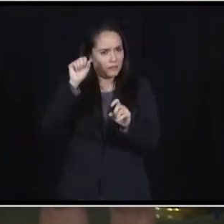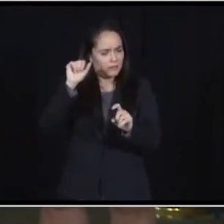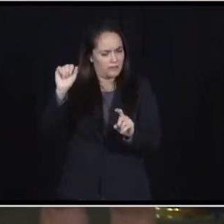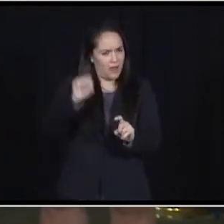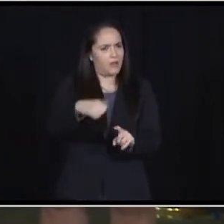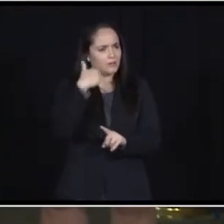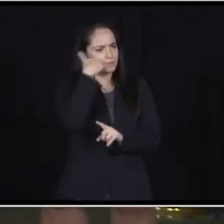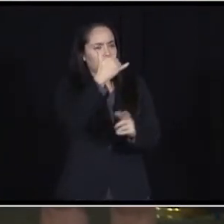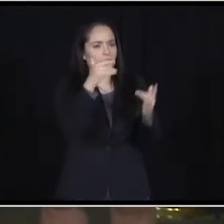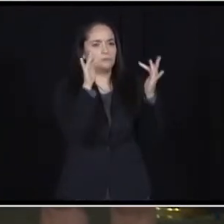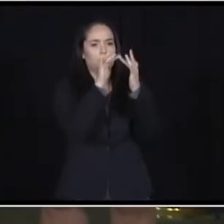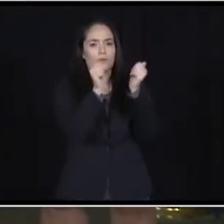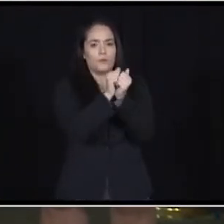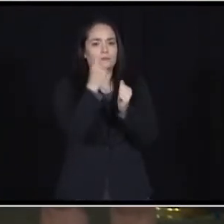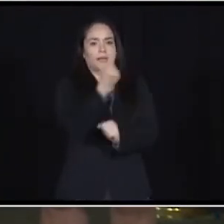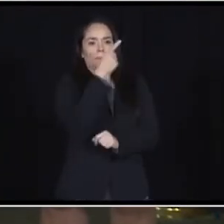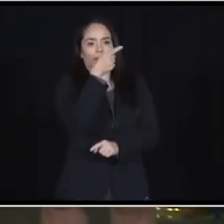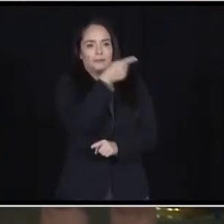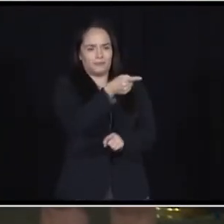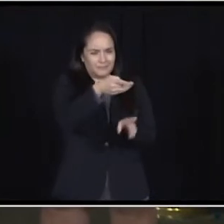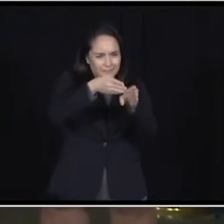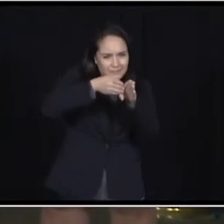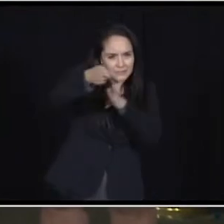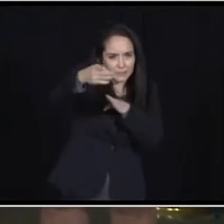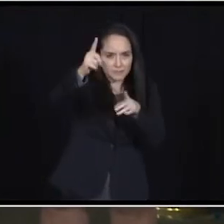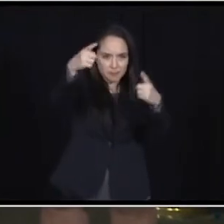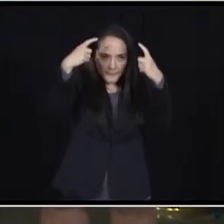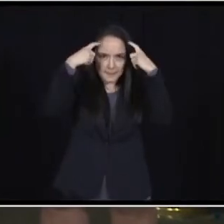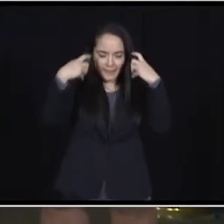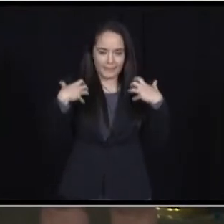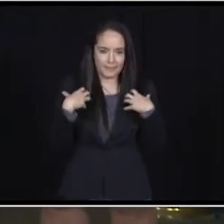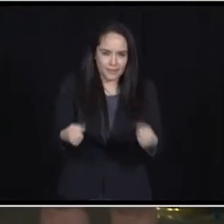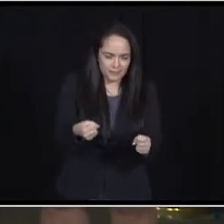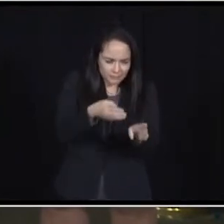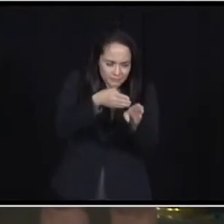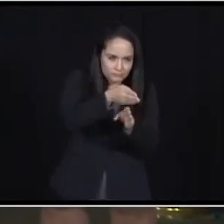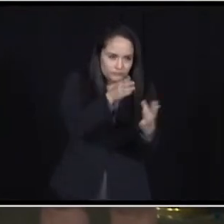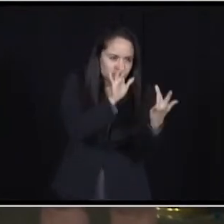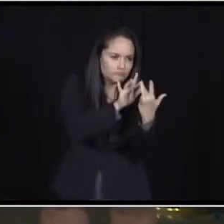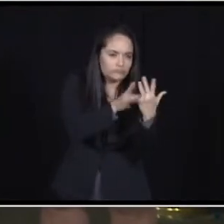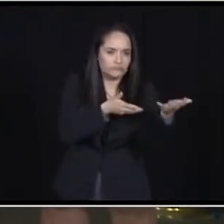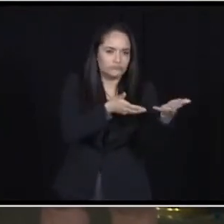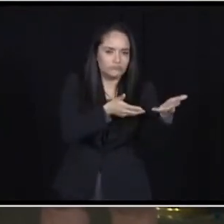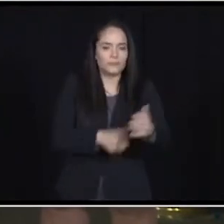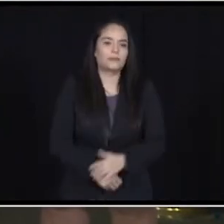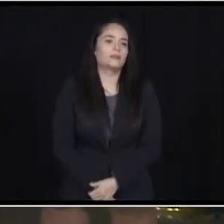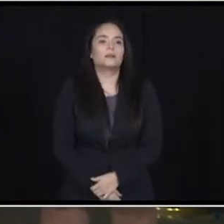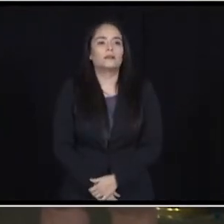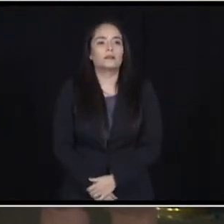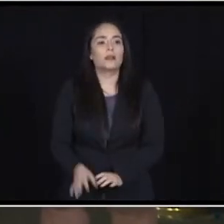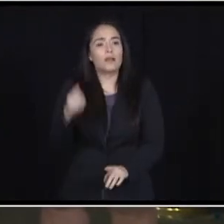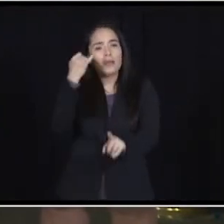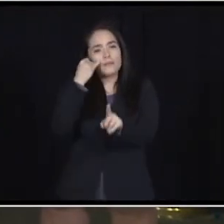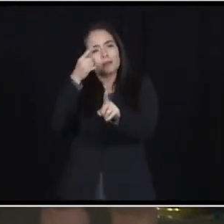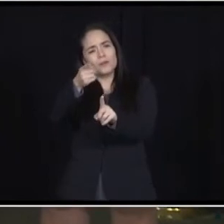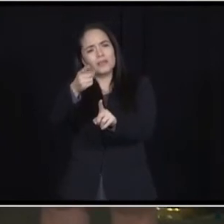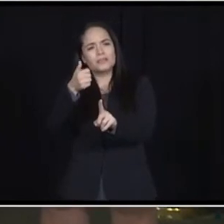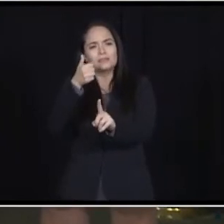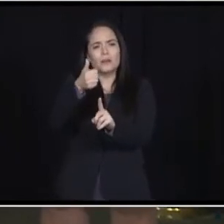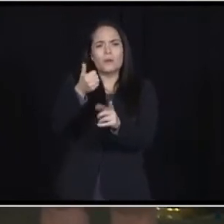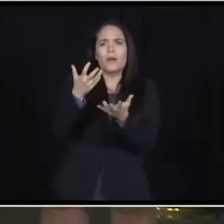you. And for those who want to lend a helping hand, I encourage you to volunteer for one of these